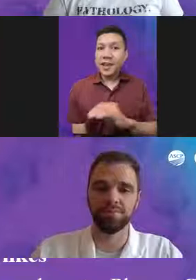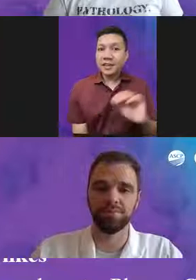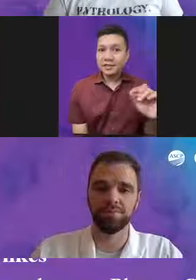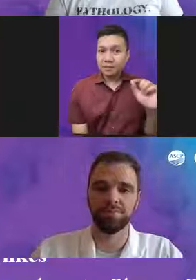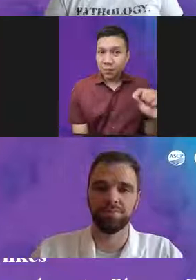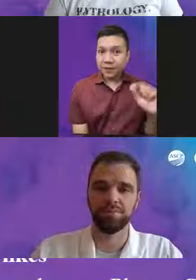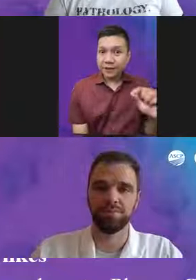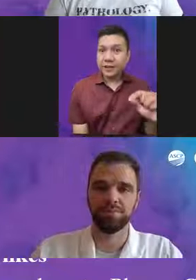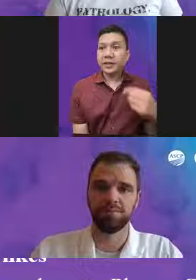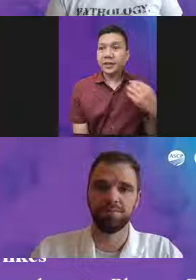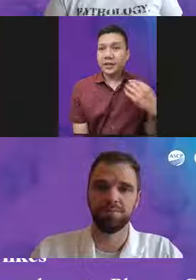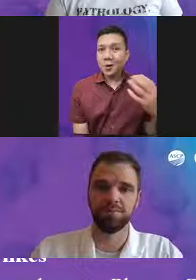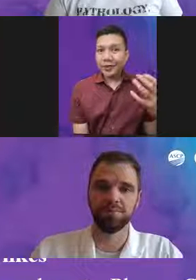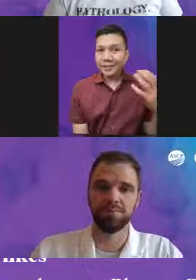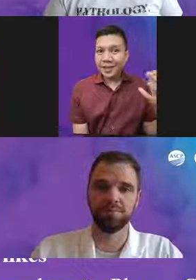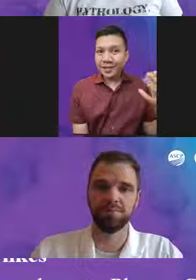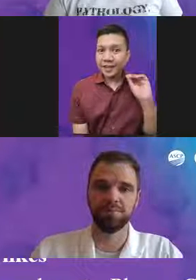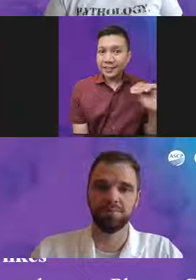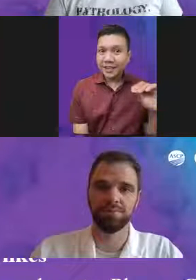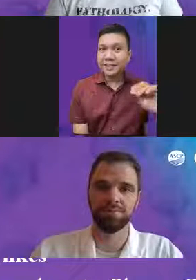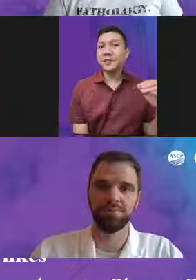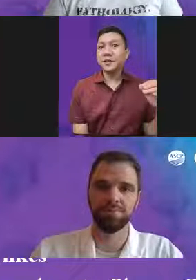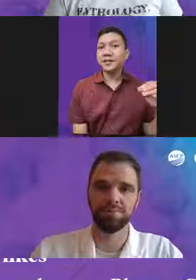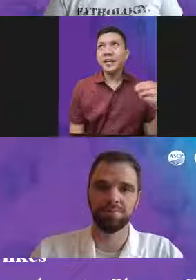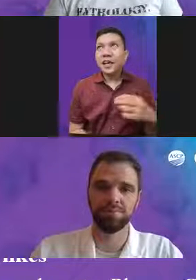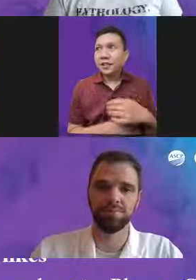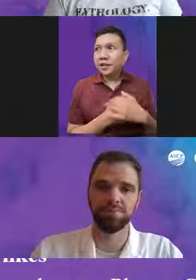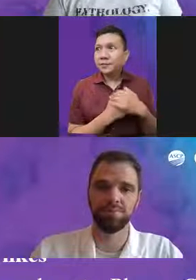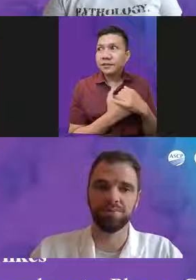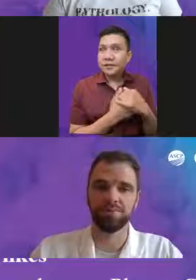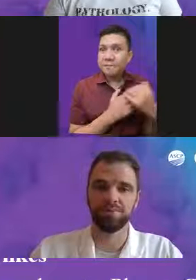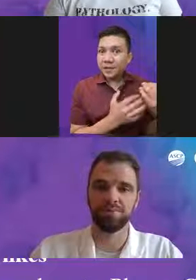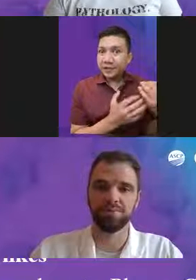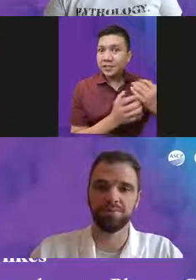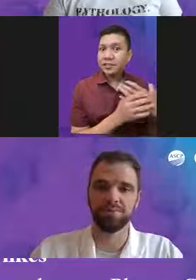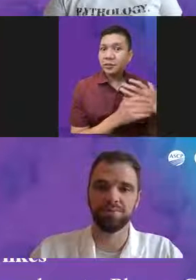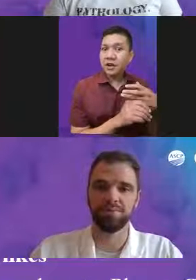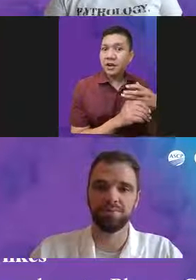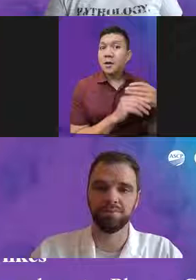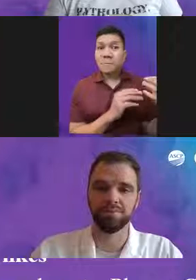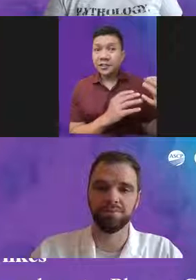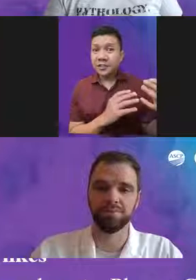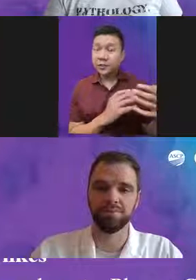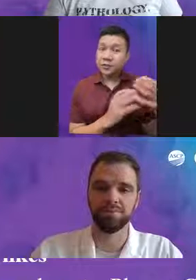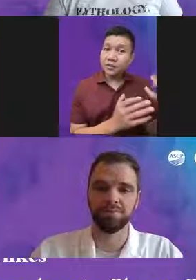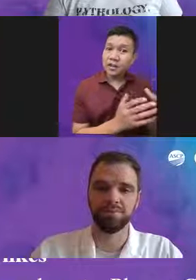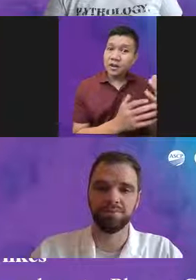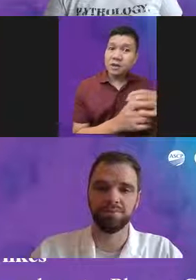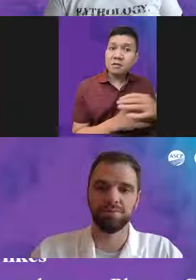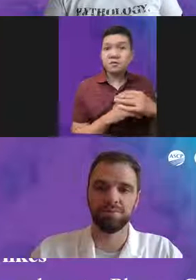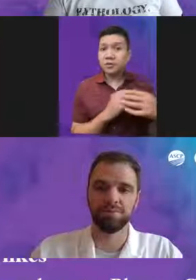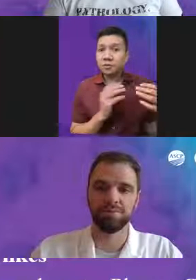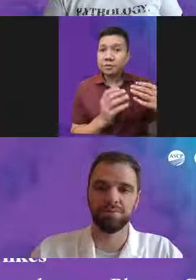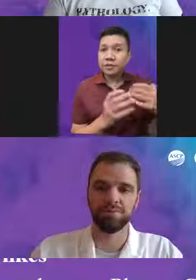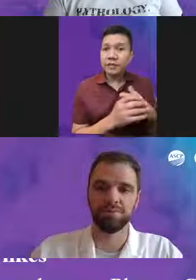And that is an important finding. I always say that I say this because there has been some instances where patients would come to the